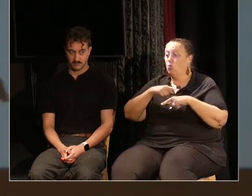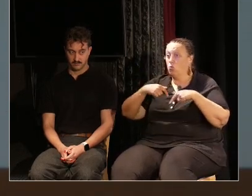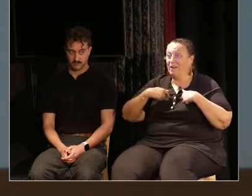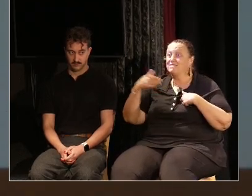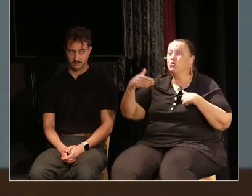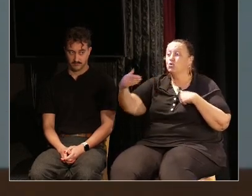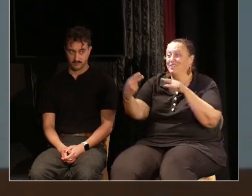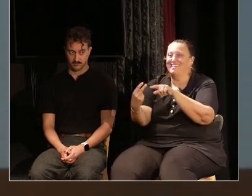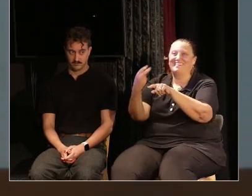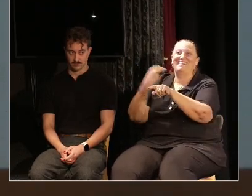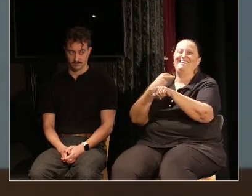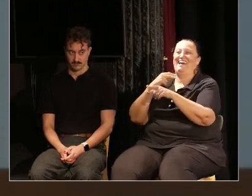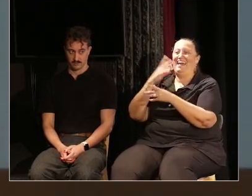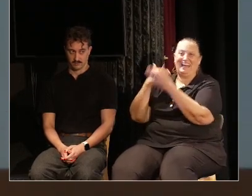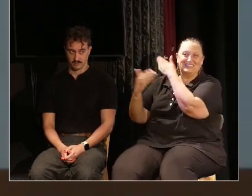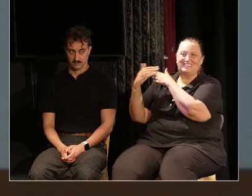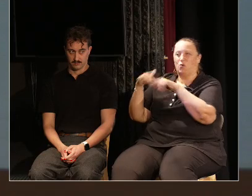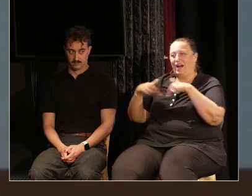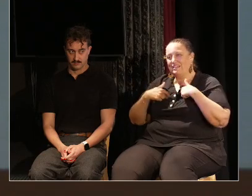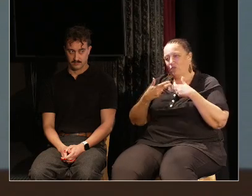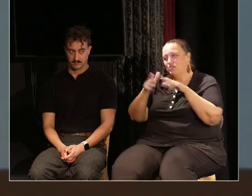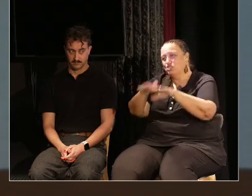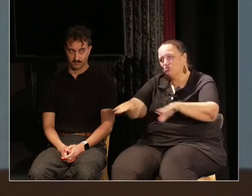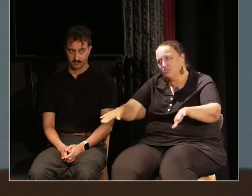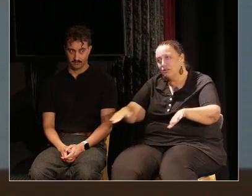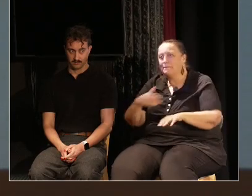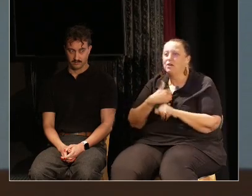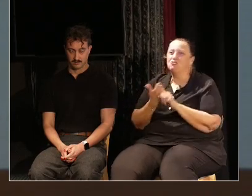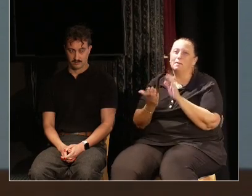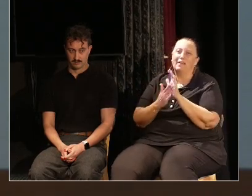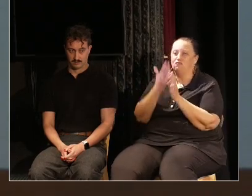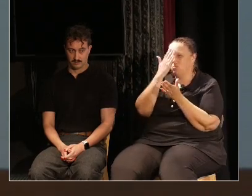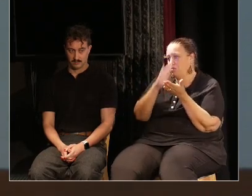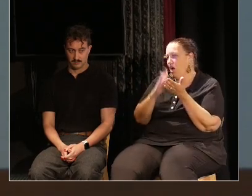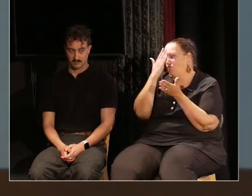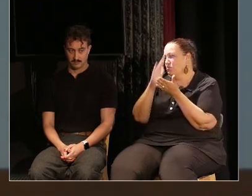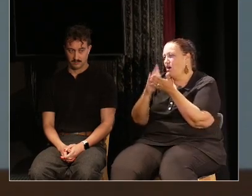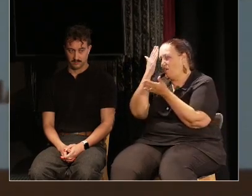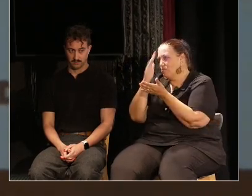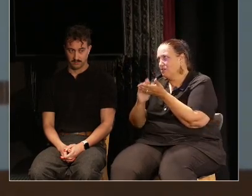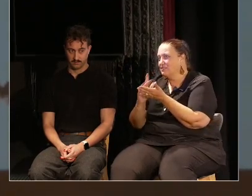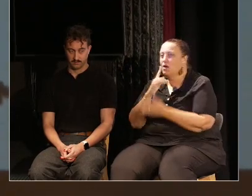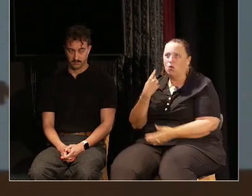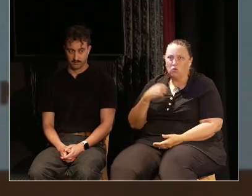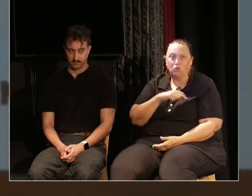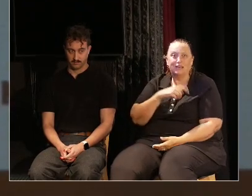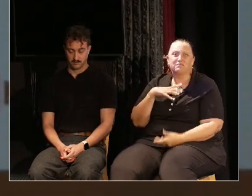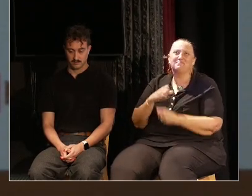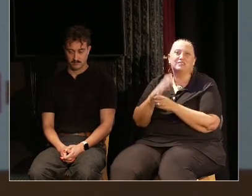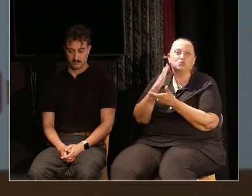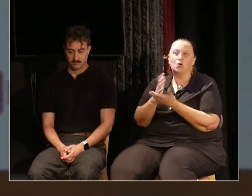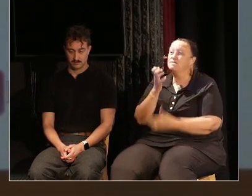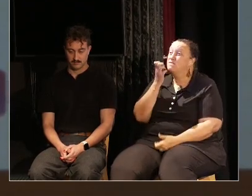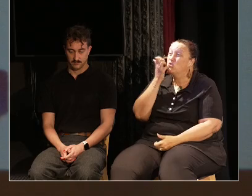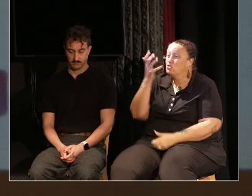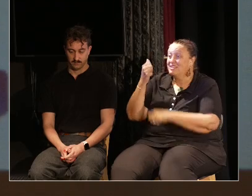will be to the children of the future. My grandmother constantly reminded us, she would say, we need to ensure that the future